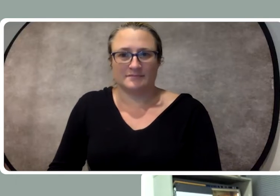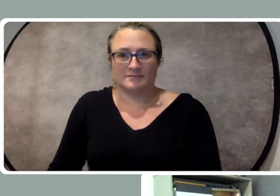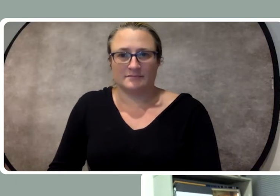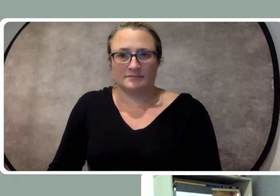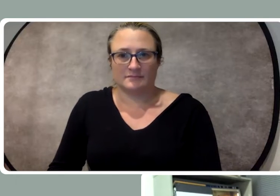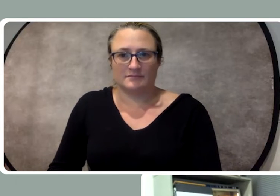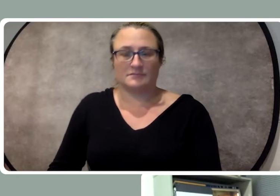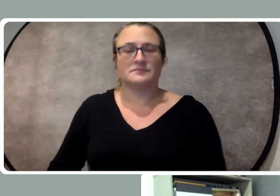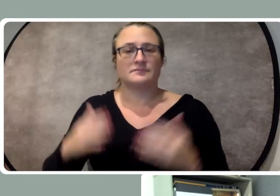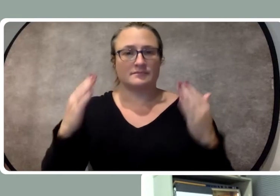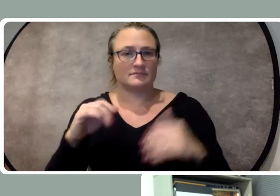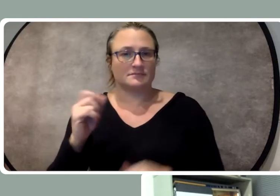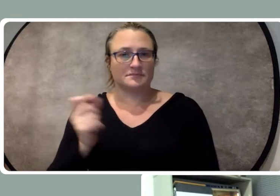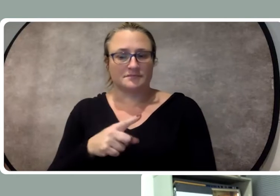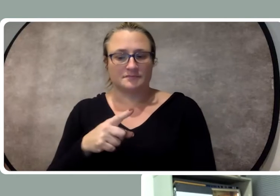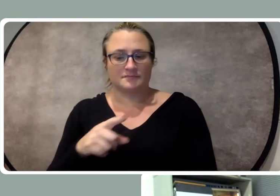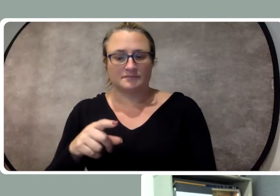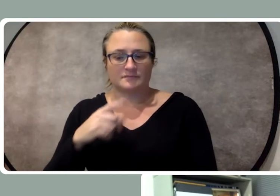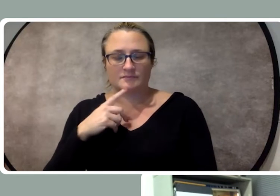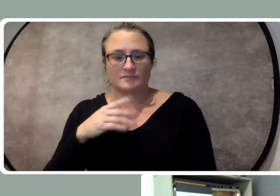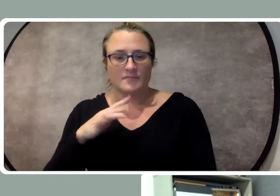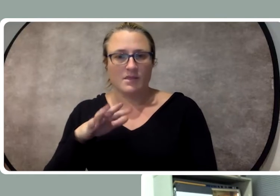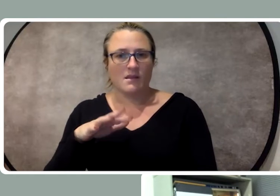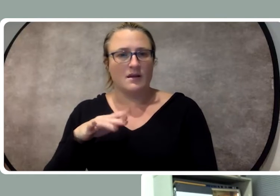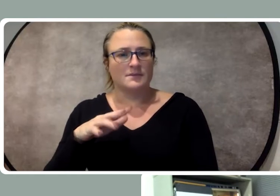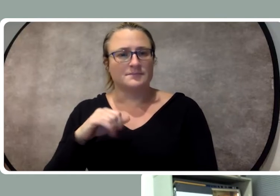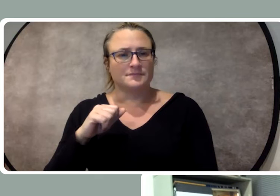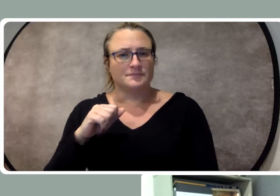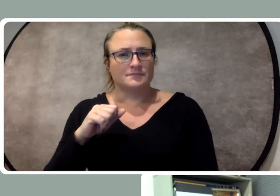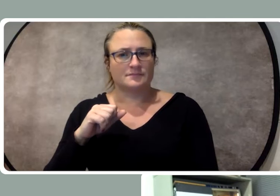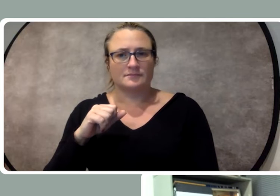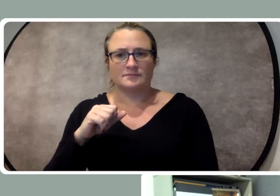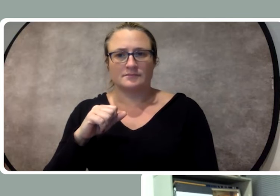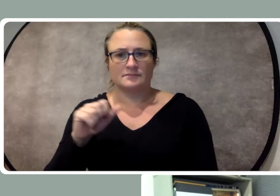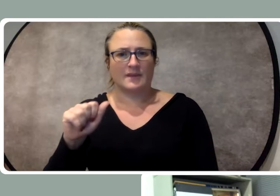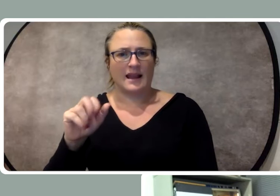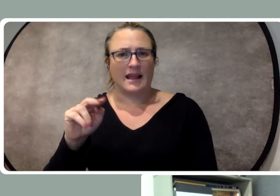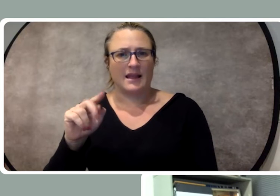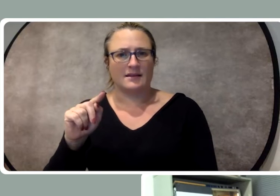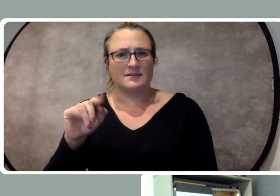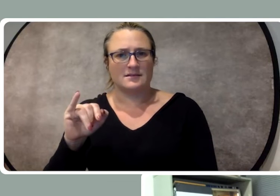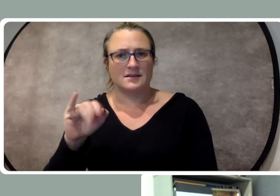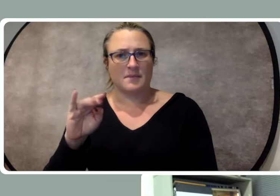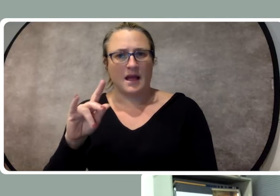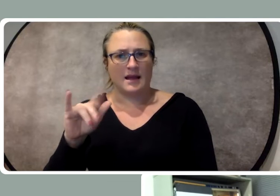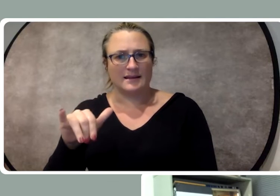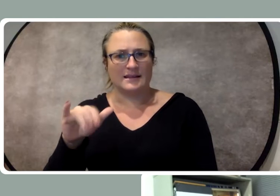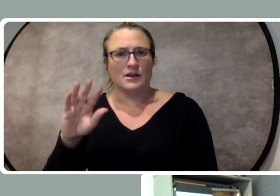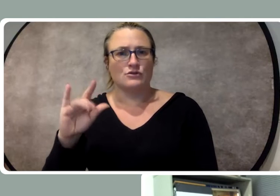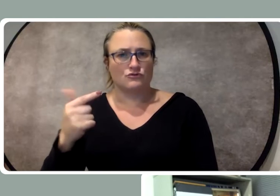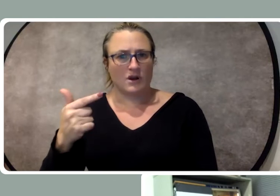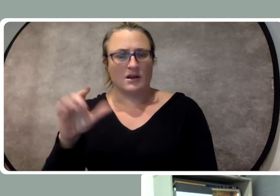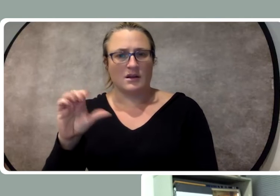Our next question is about antibody drug conjugates. If